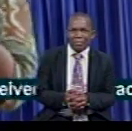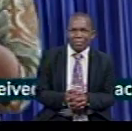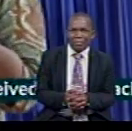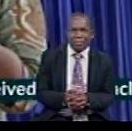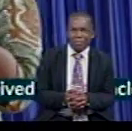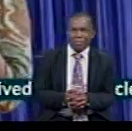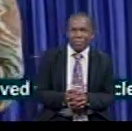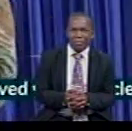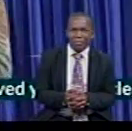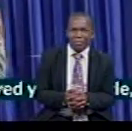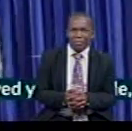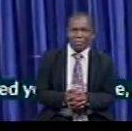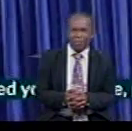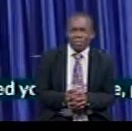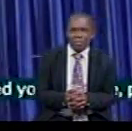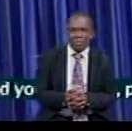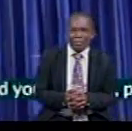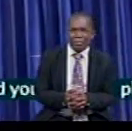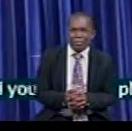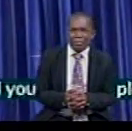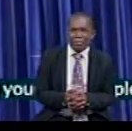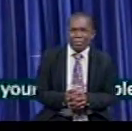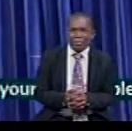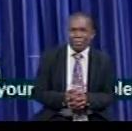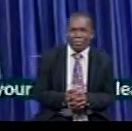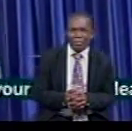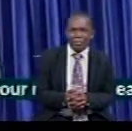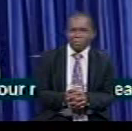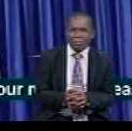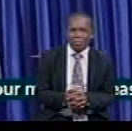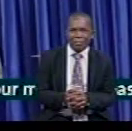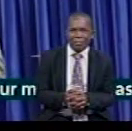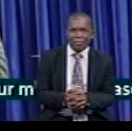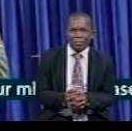urade adom na no